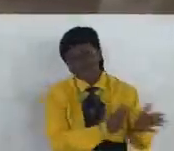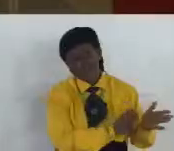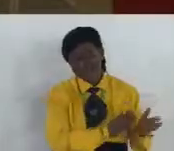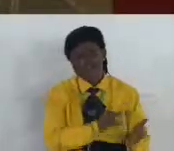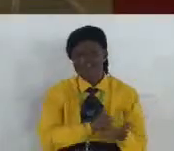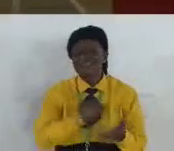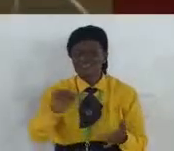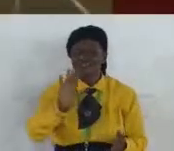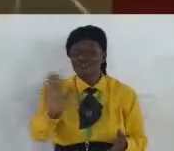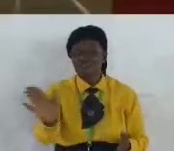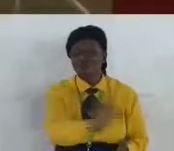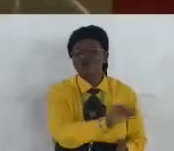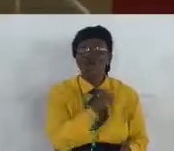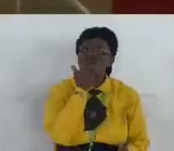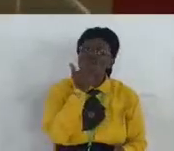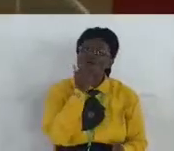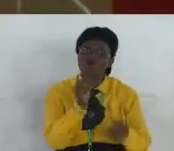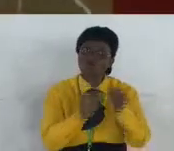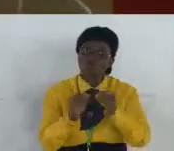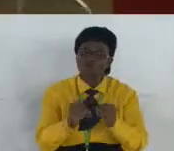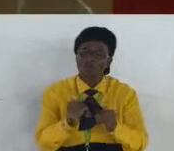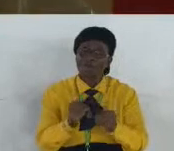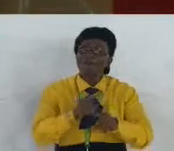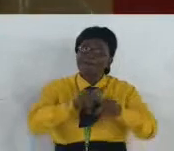But the siege.